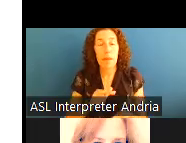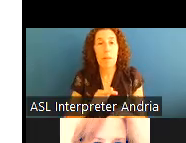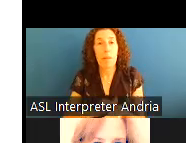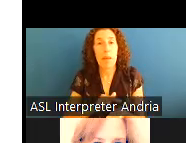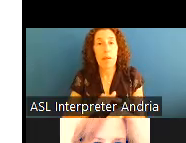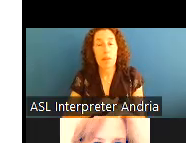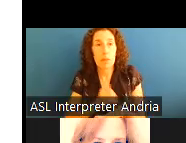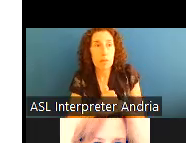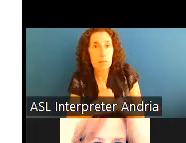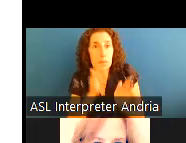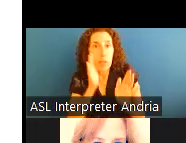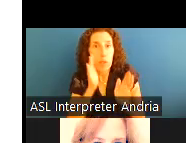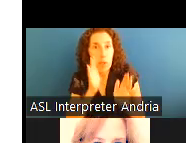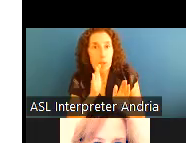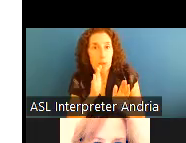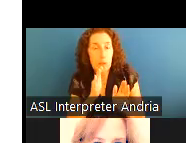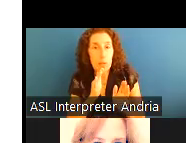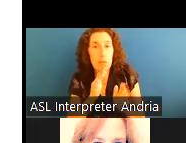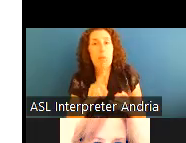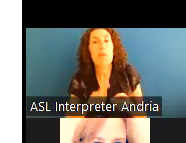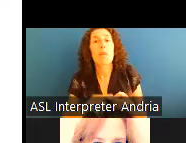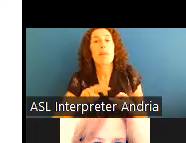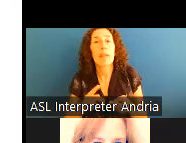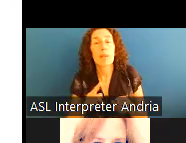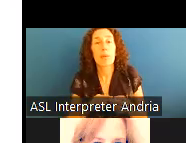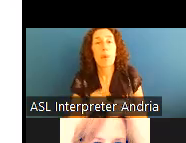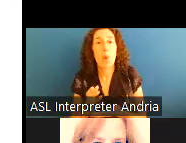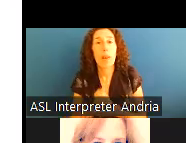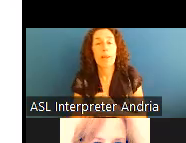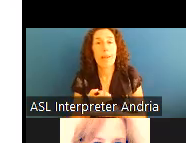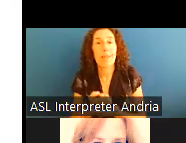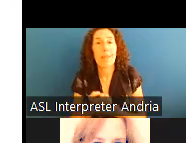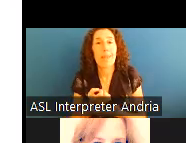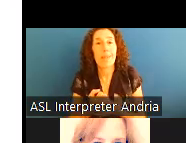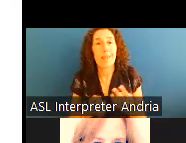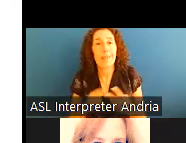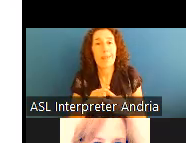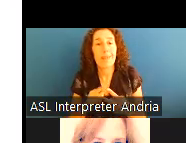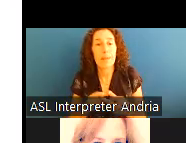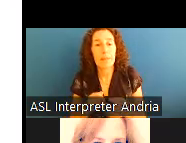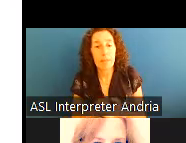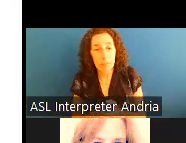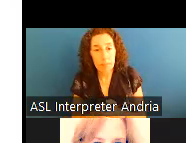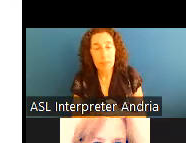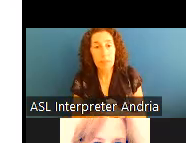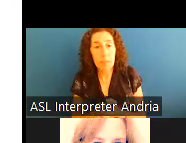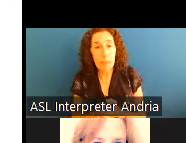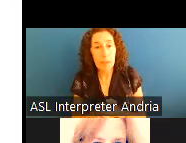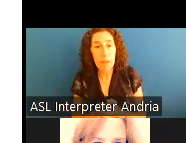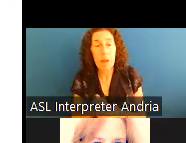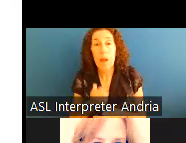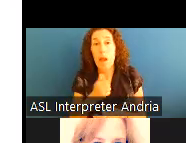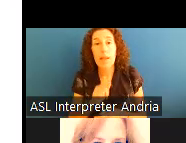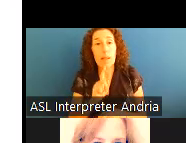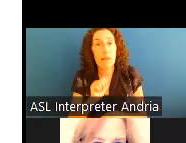second being evidence collection. So the medical attention portion includes elements such as checking and treating for potential